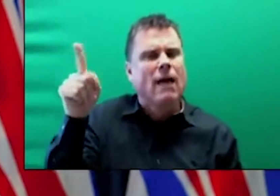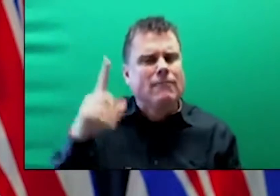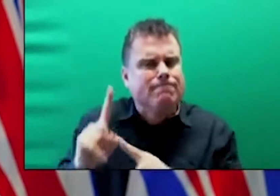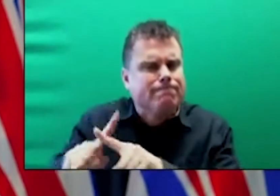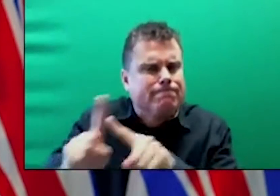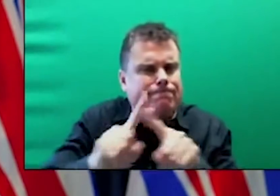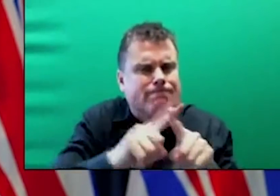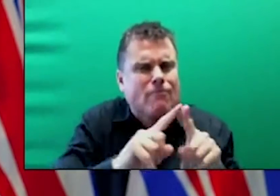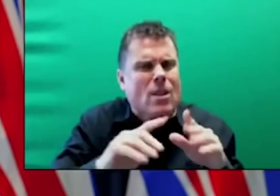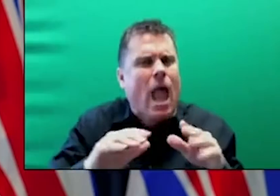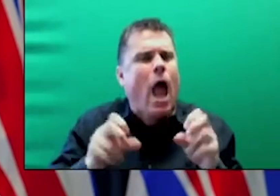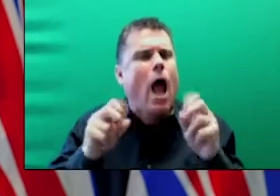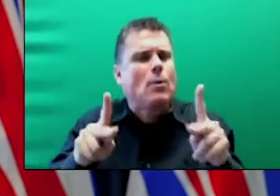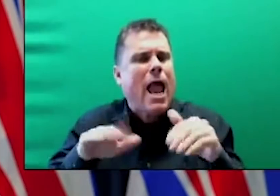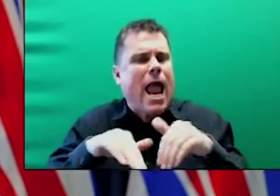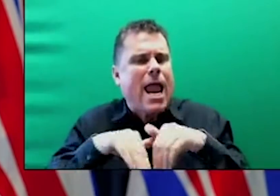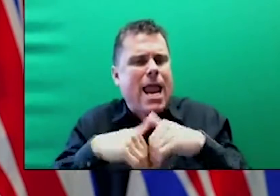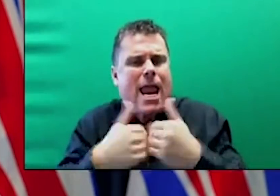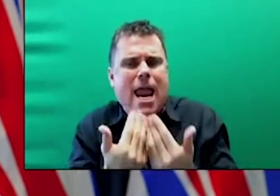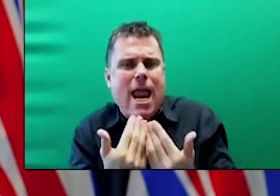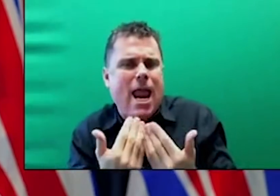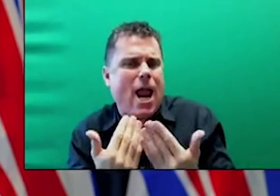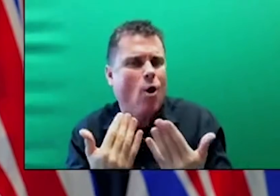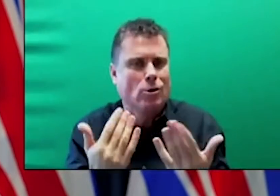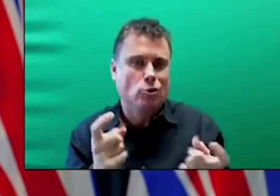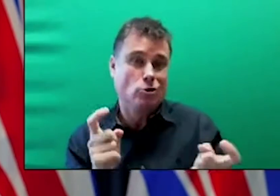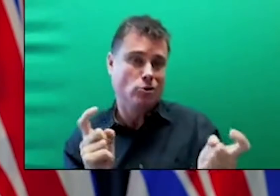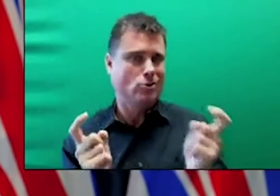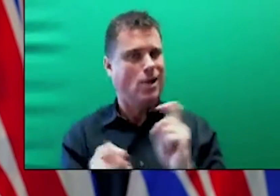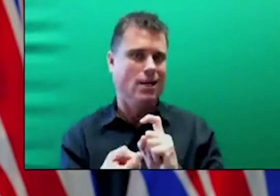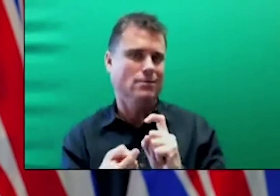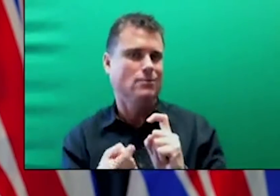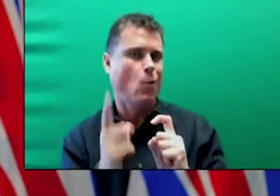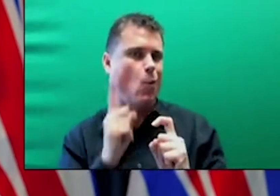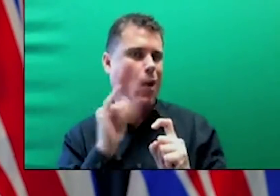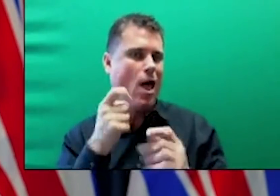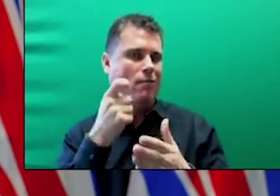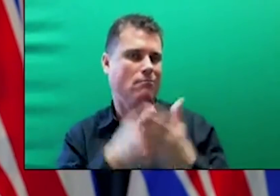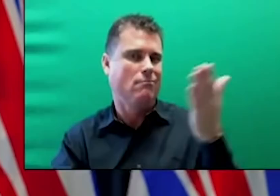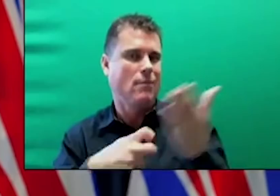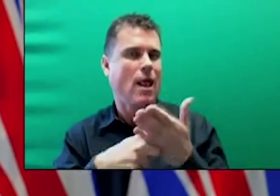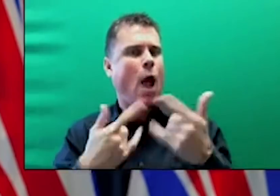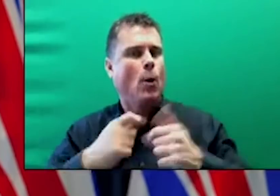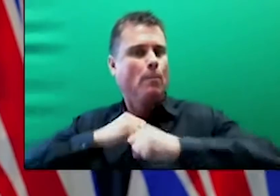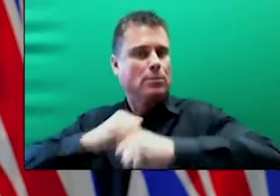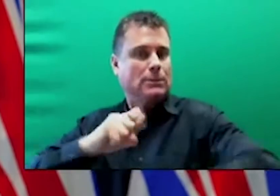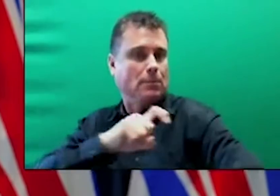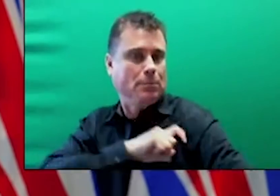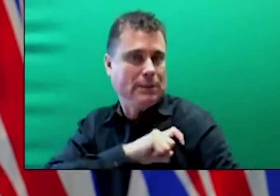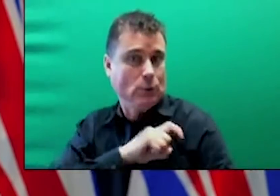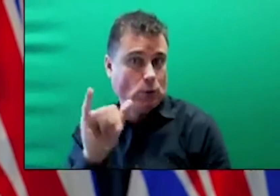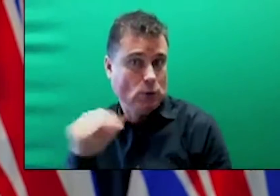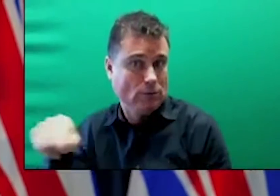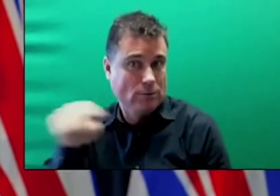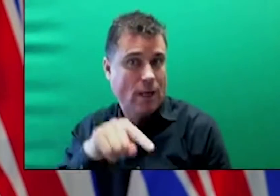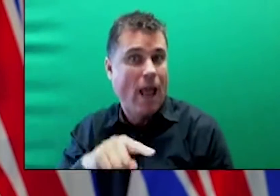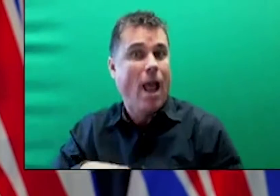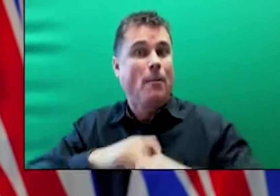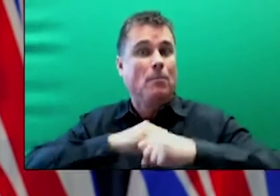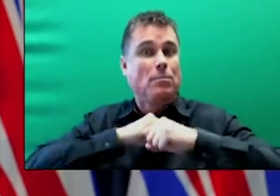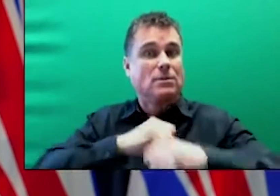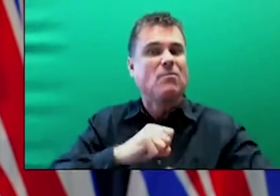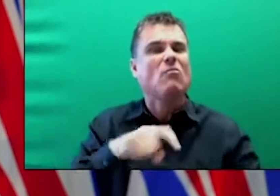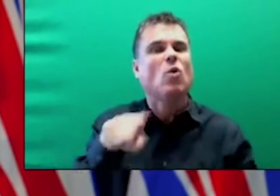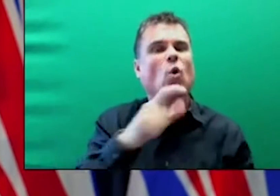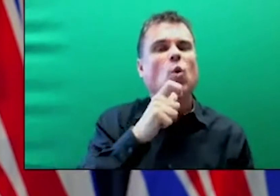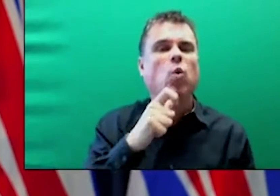have received that legal opinion on domestic travel, and I know you haven't shared that opinion with us, so I'm just guessing what's in it, it seems to turn on the notion